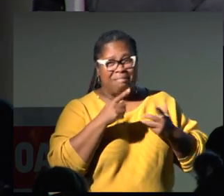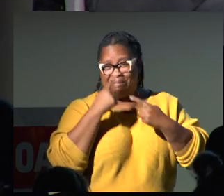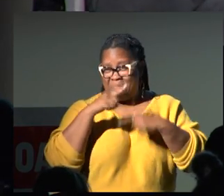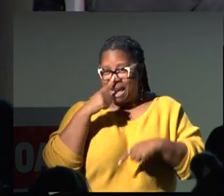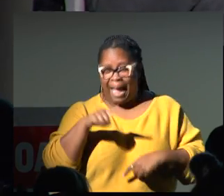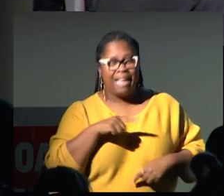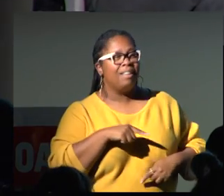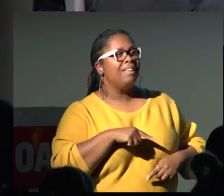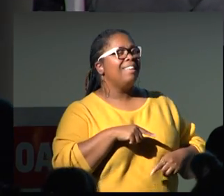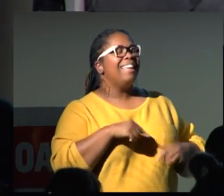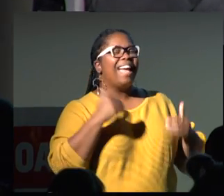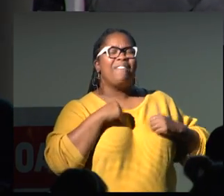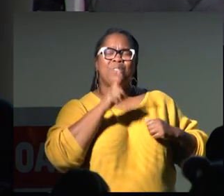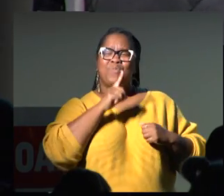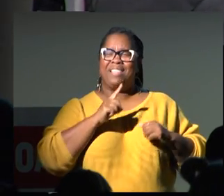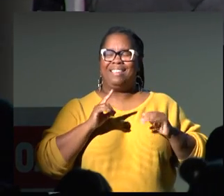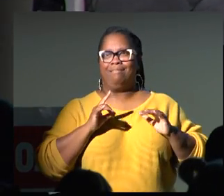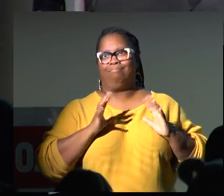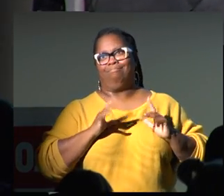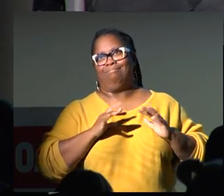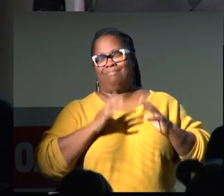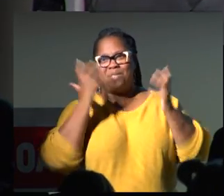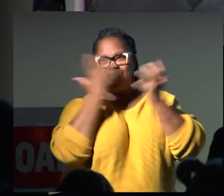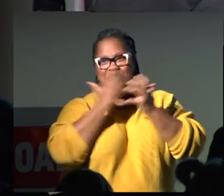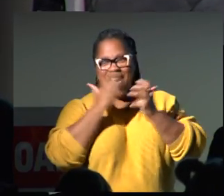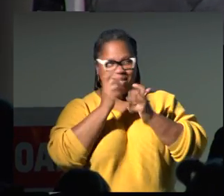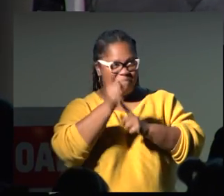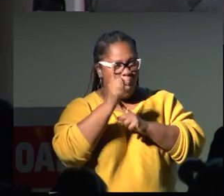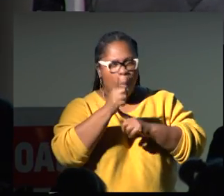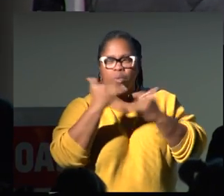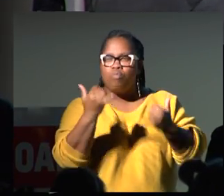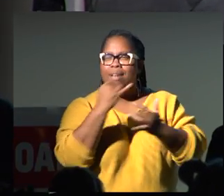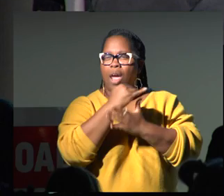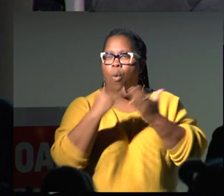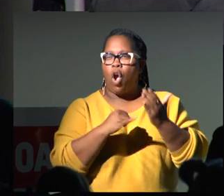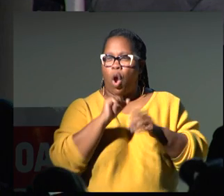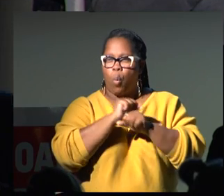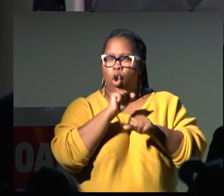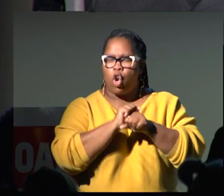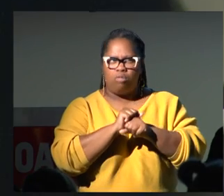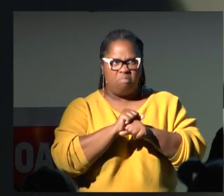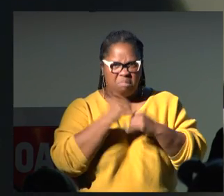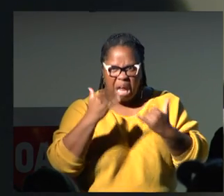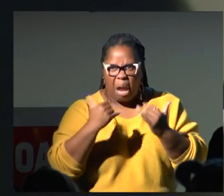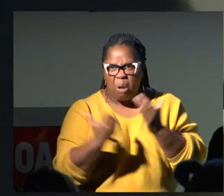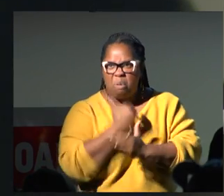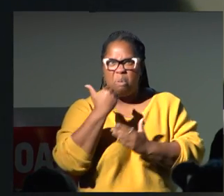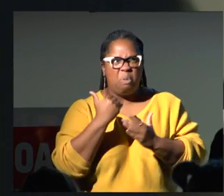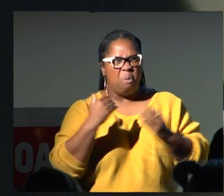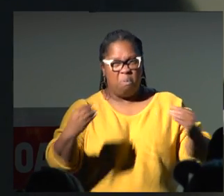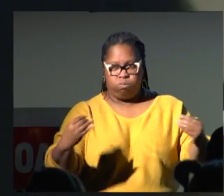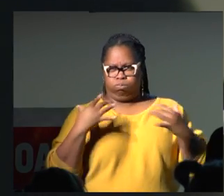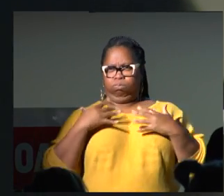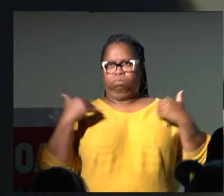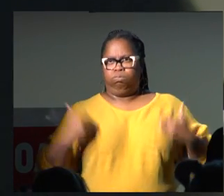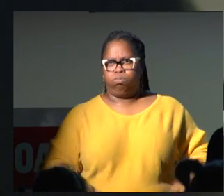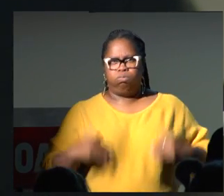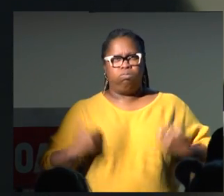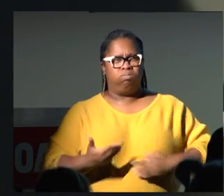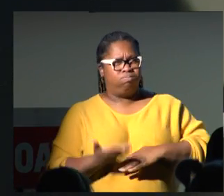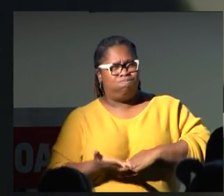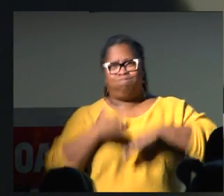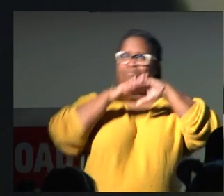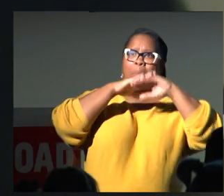we're having a really amazing moment, right, in the art world where there's this large influx of black artists who are killing